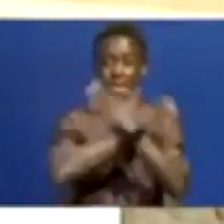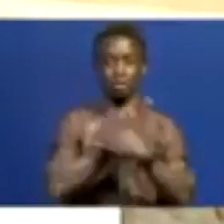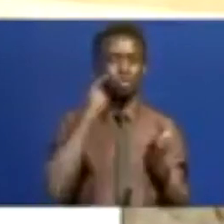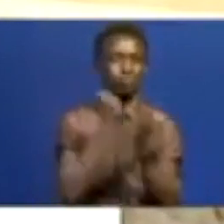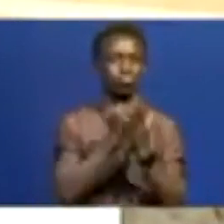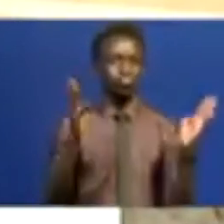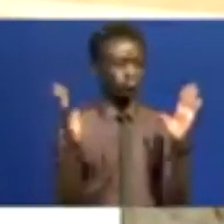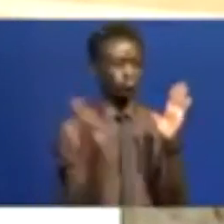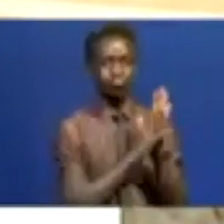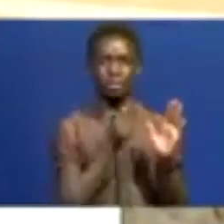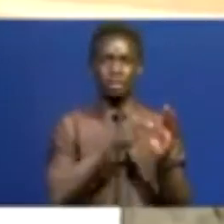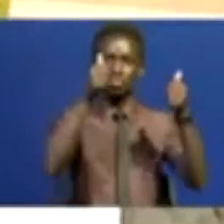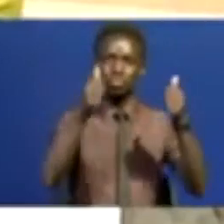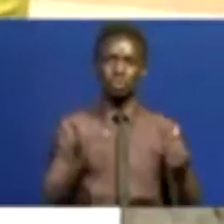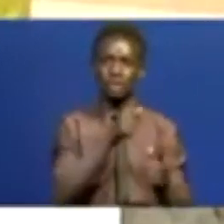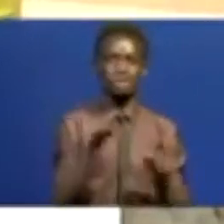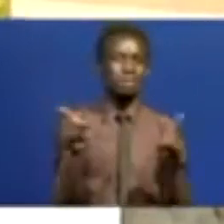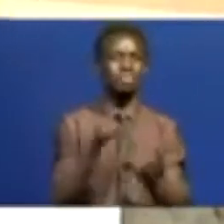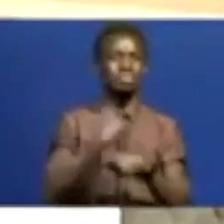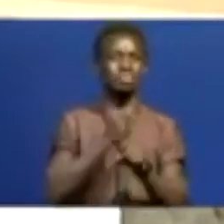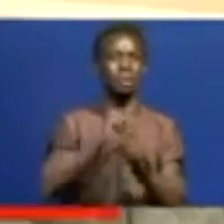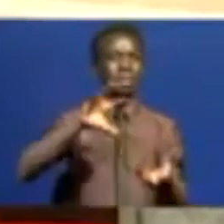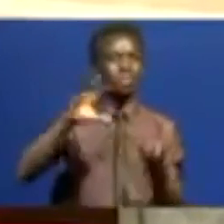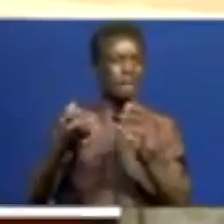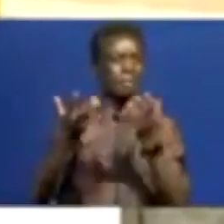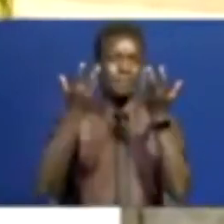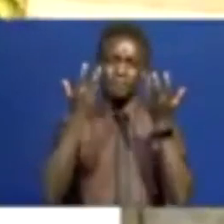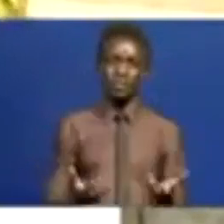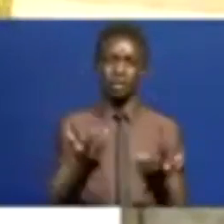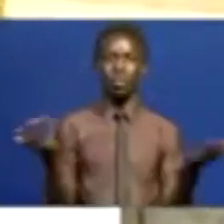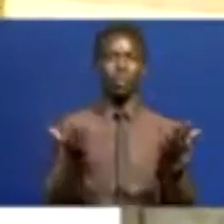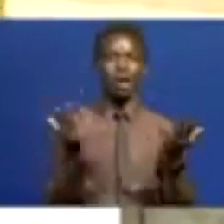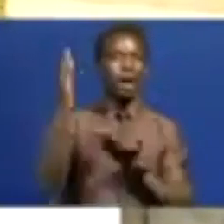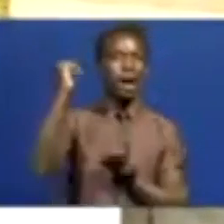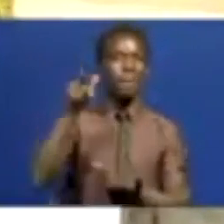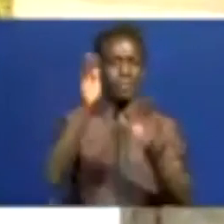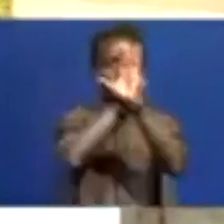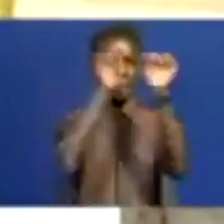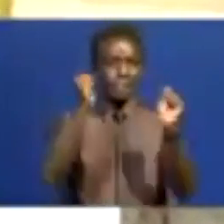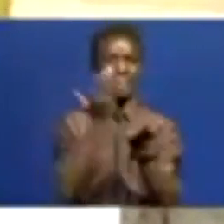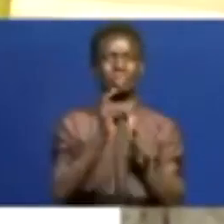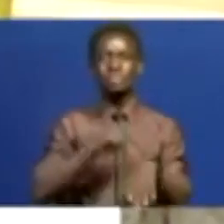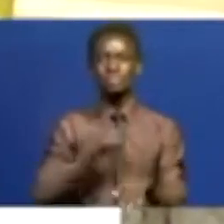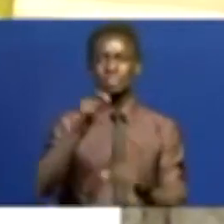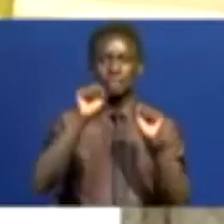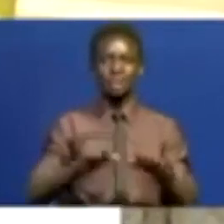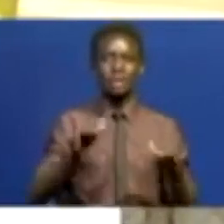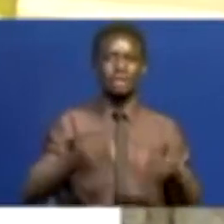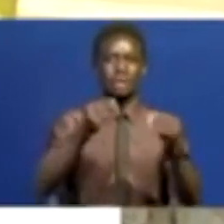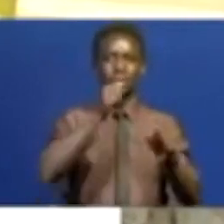think, appeared to complicate matters even more. And you would probably also expect that the president at some point will give an